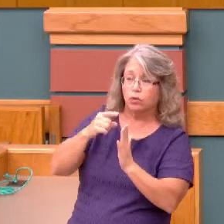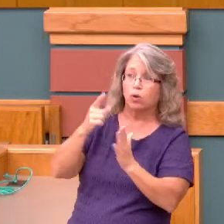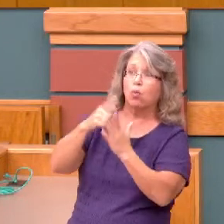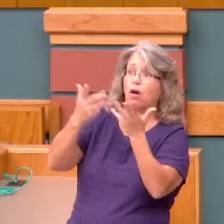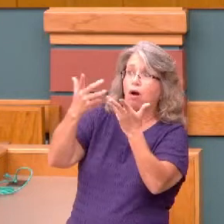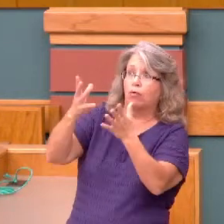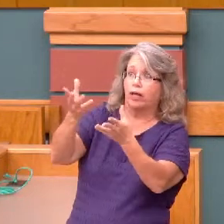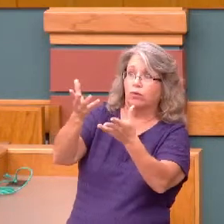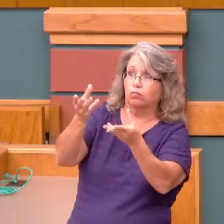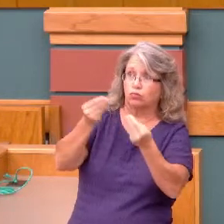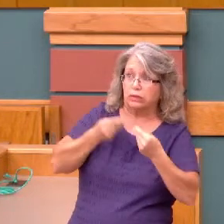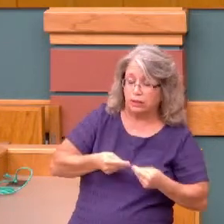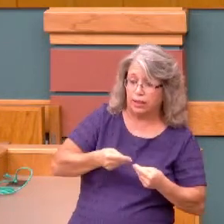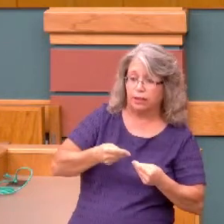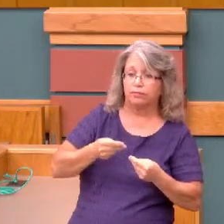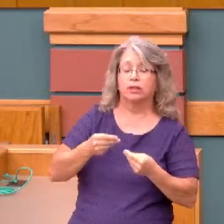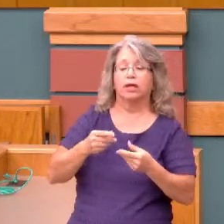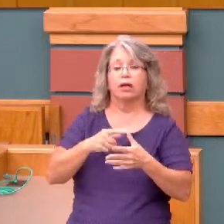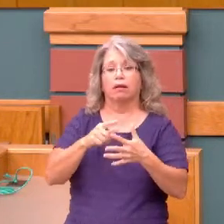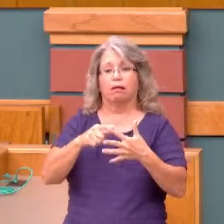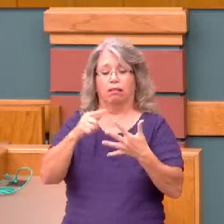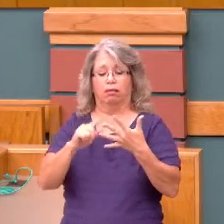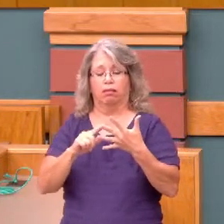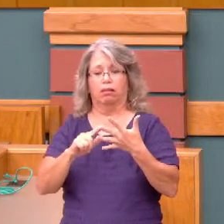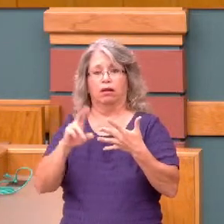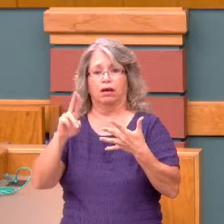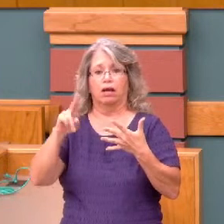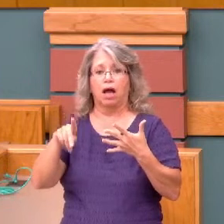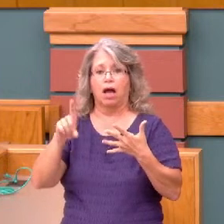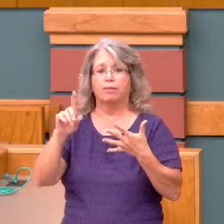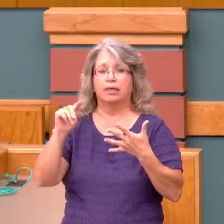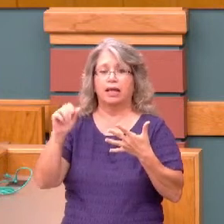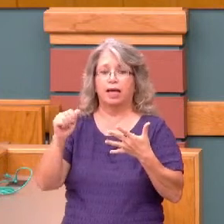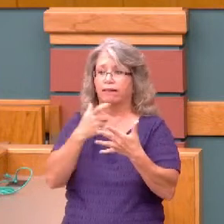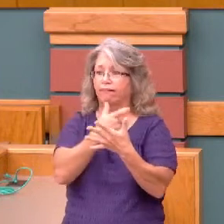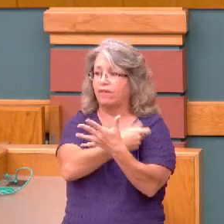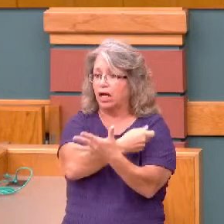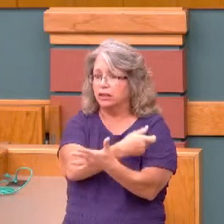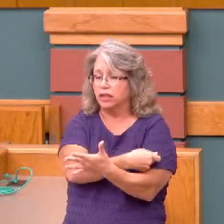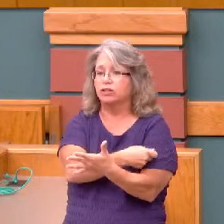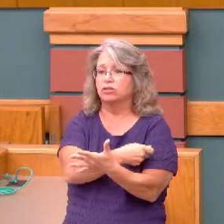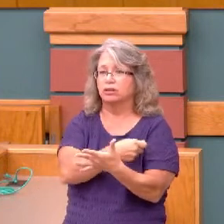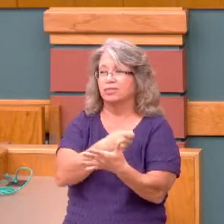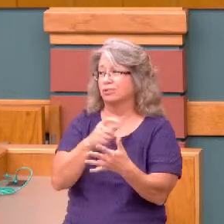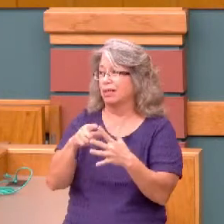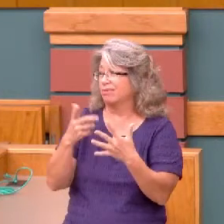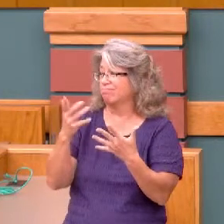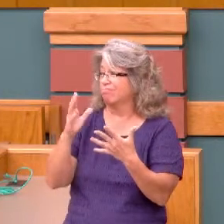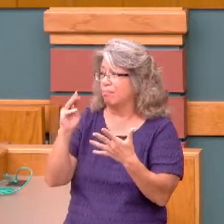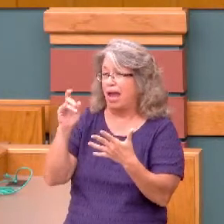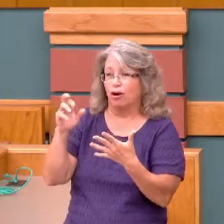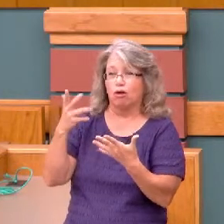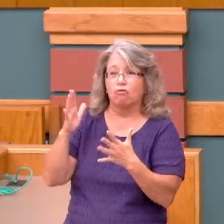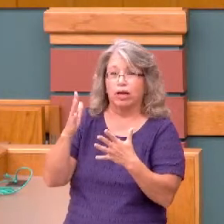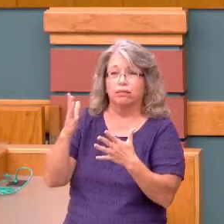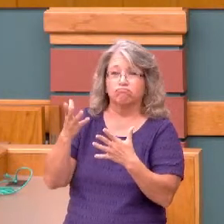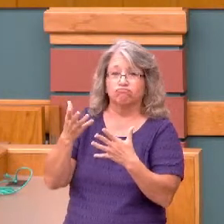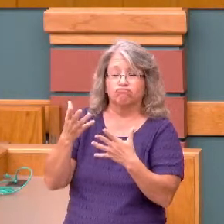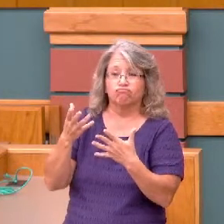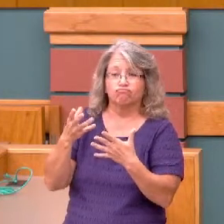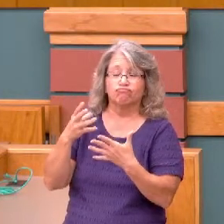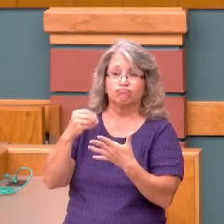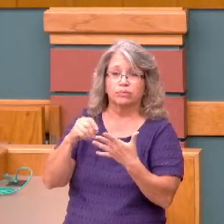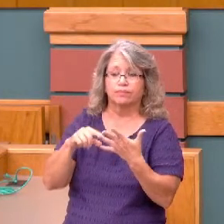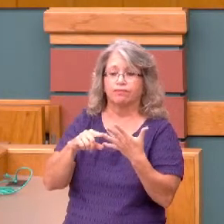I'd like to move into an update on vaccinations and vaccines, although I think you just got a very good overview from our mayor. An update on